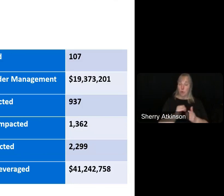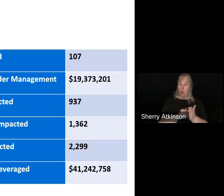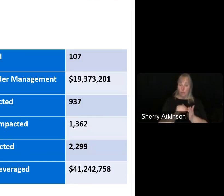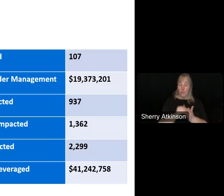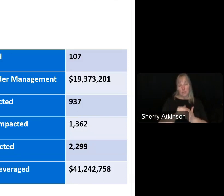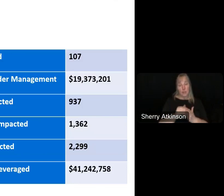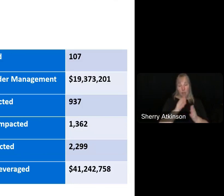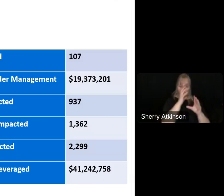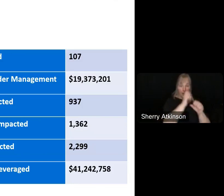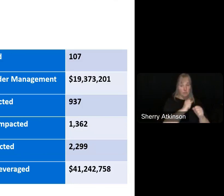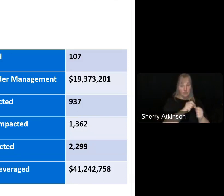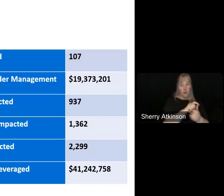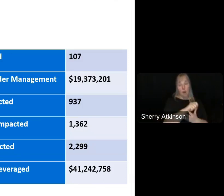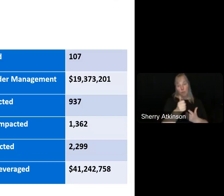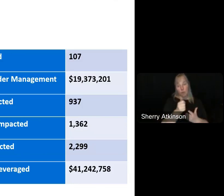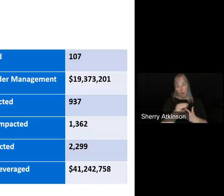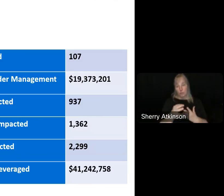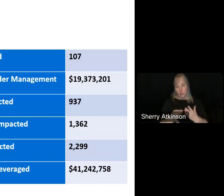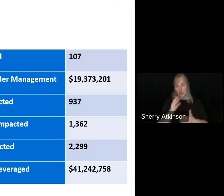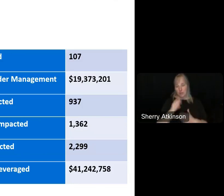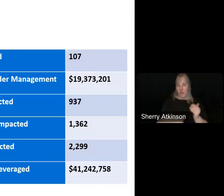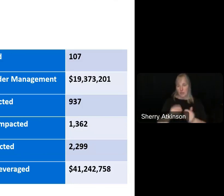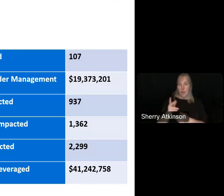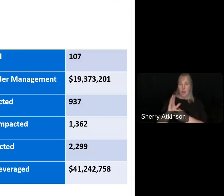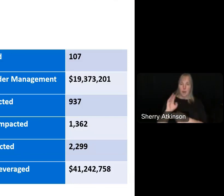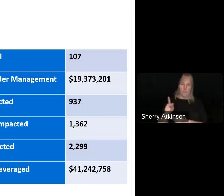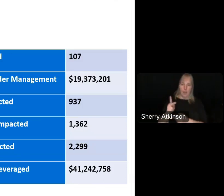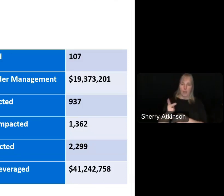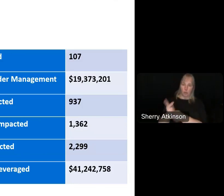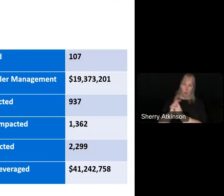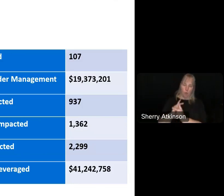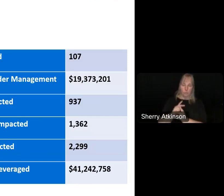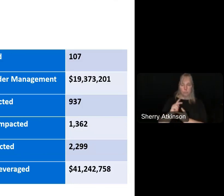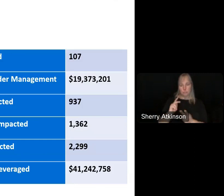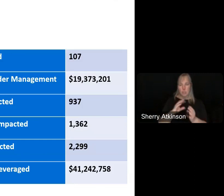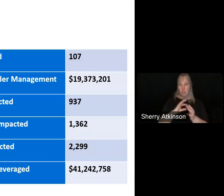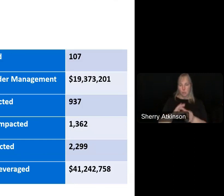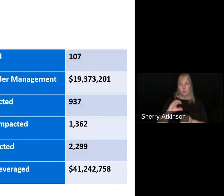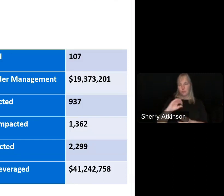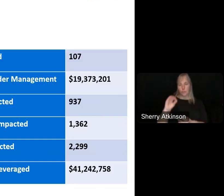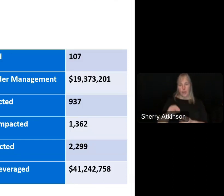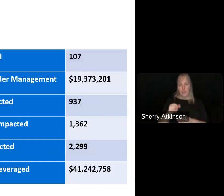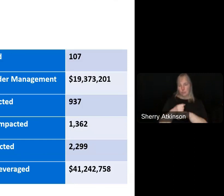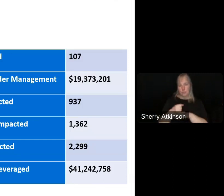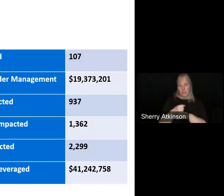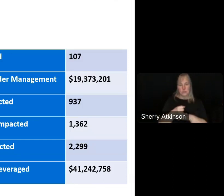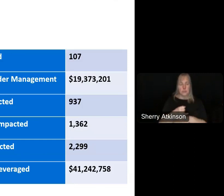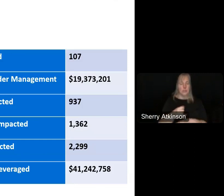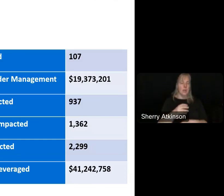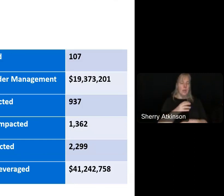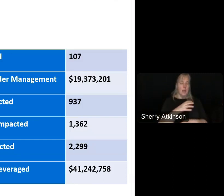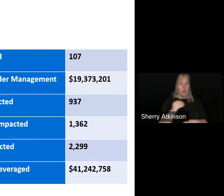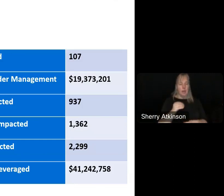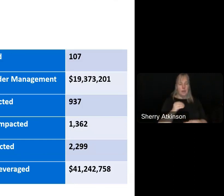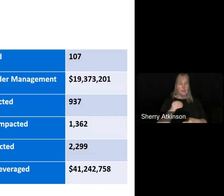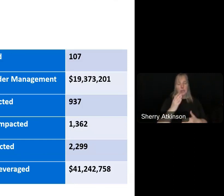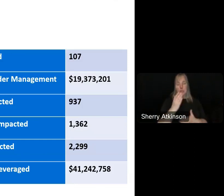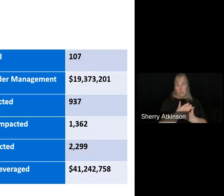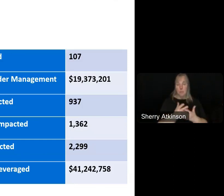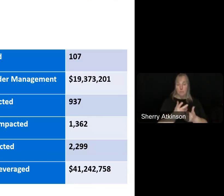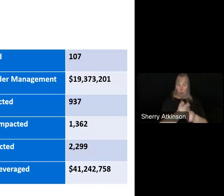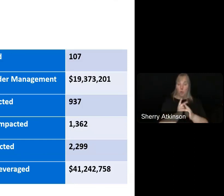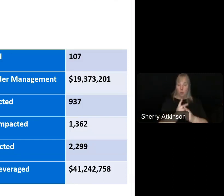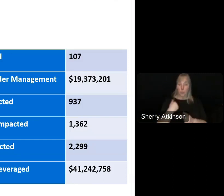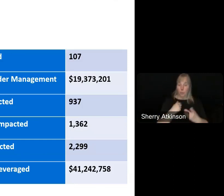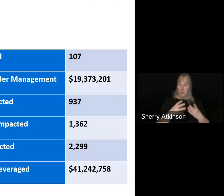alternative to like a bank loan, in terms of rates and things like that. And then there might be loans that we might take on that a bank